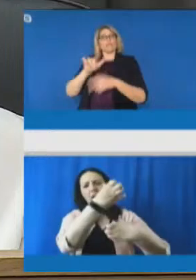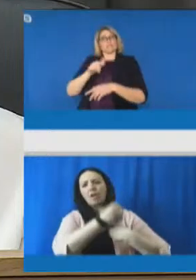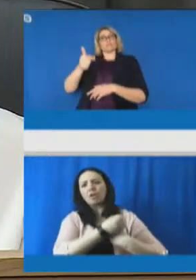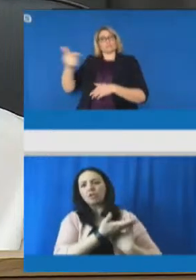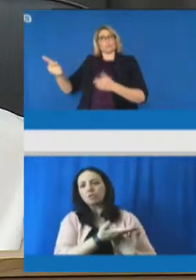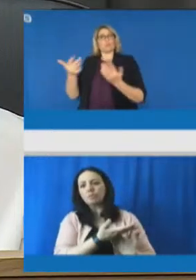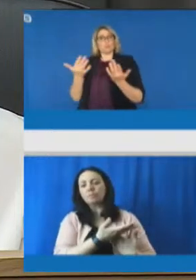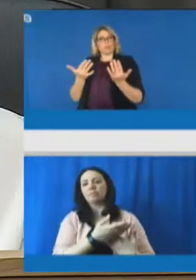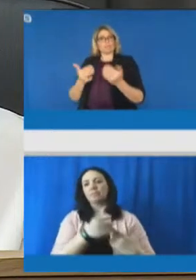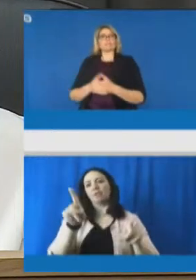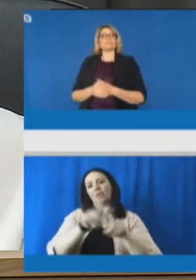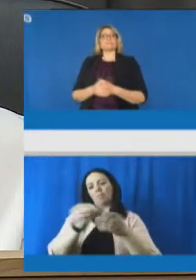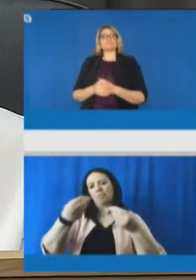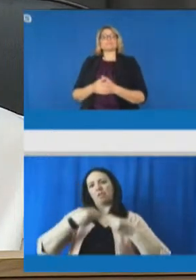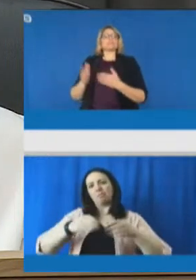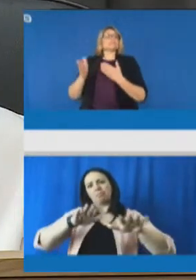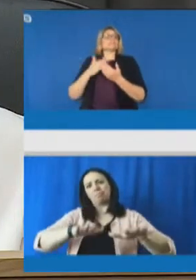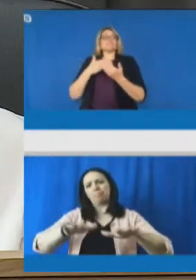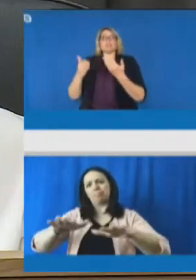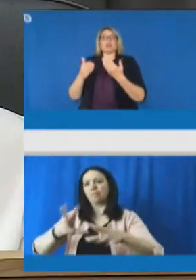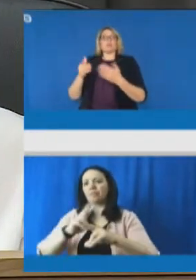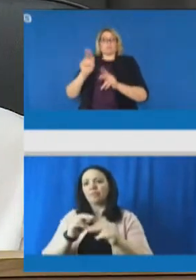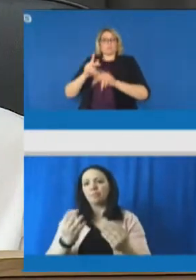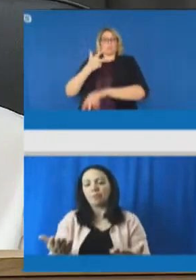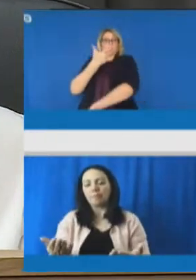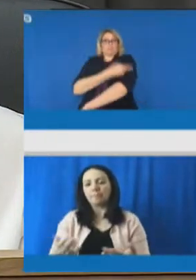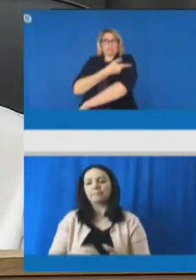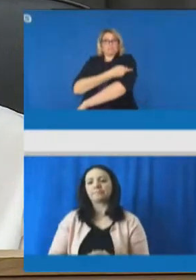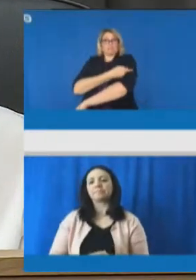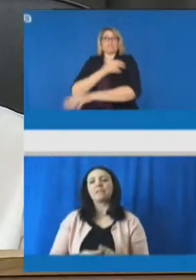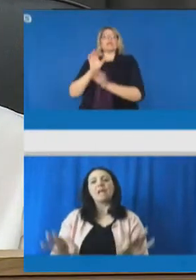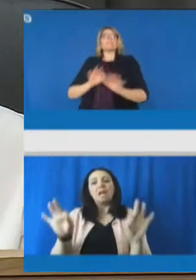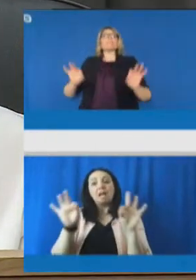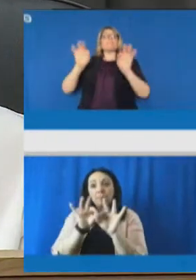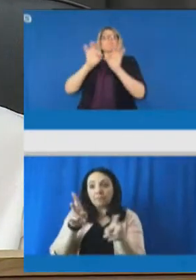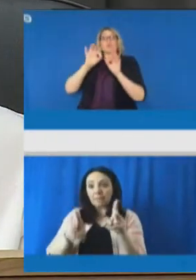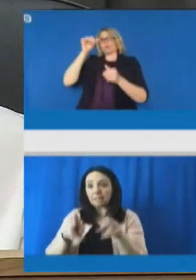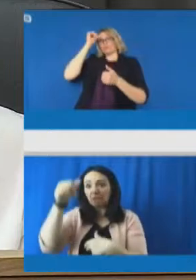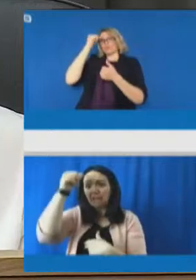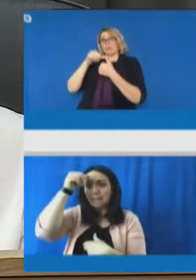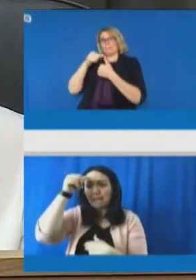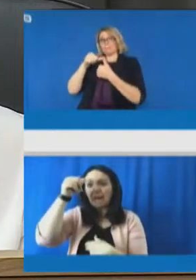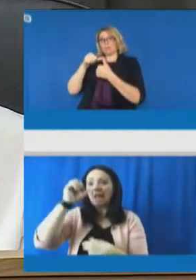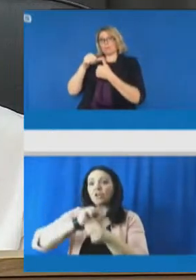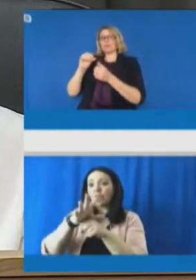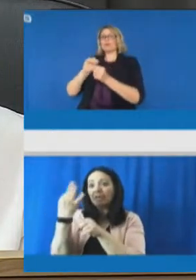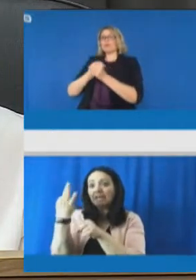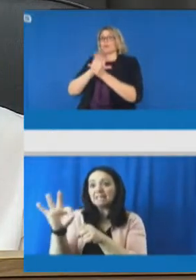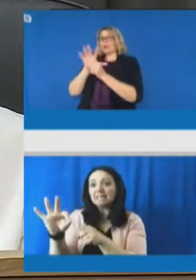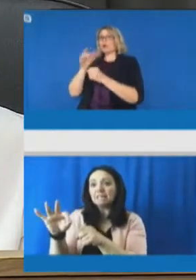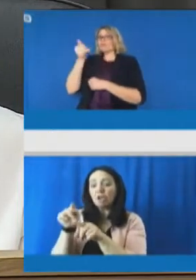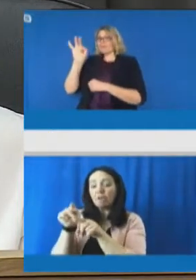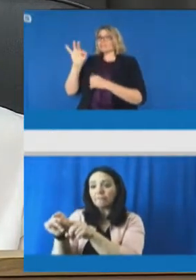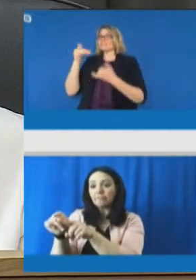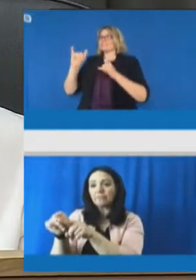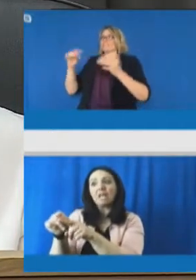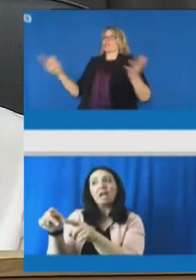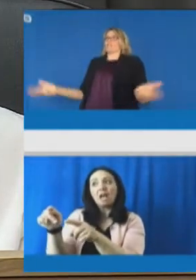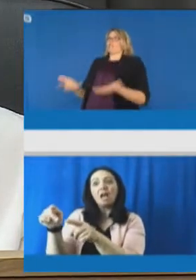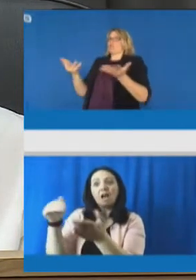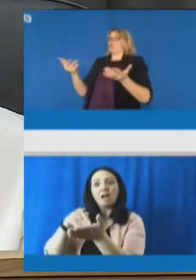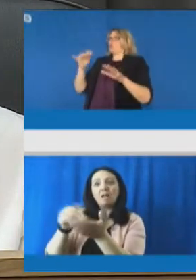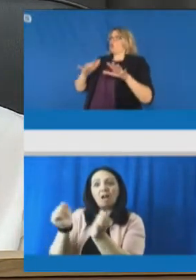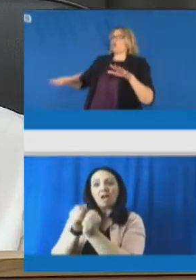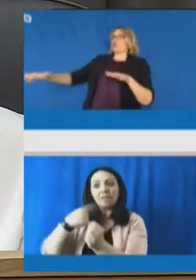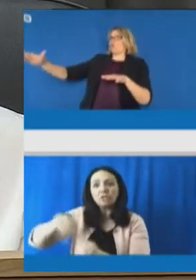your appointment. Please don't do that unless you are 85 years of age or older or calling on behalf of someone who